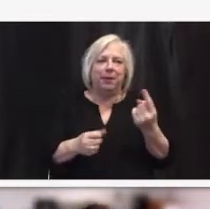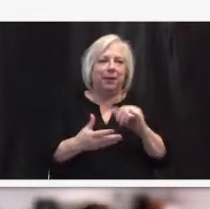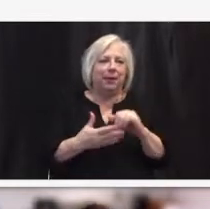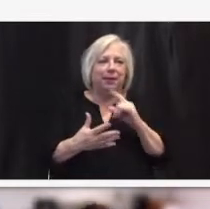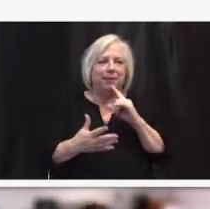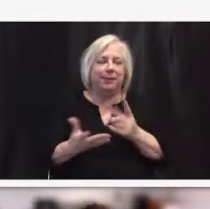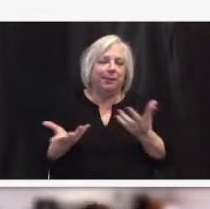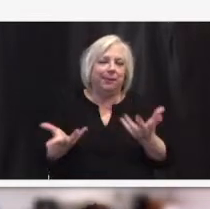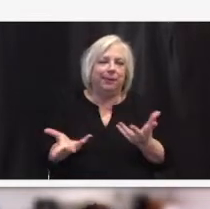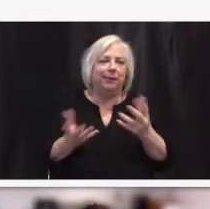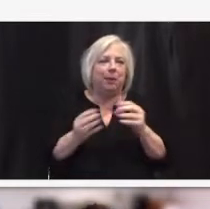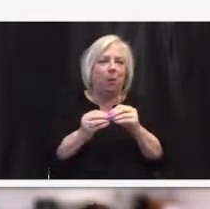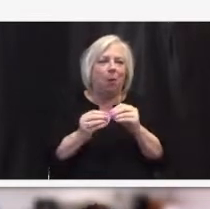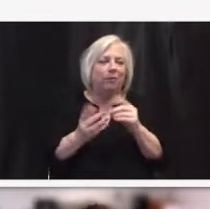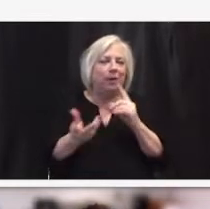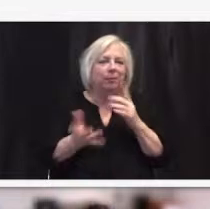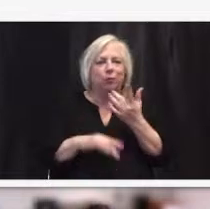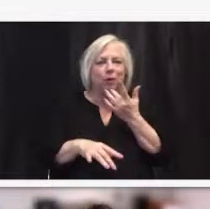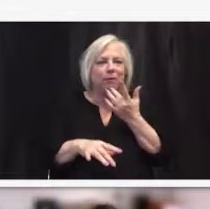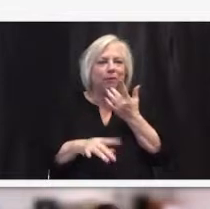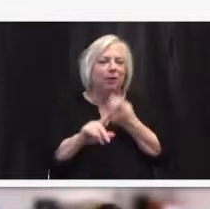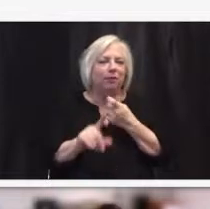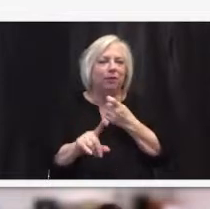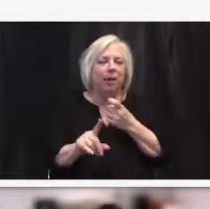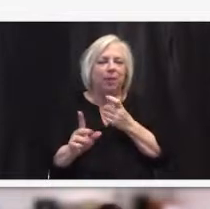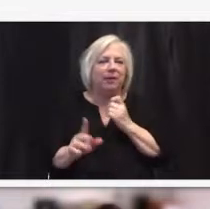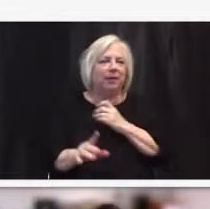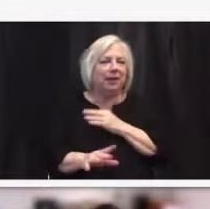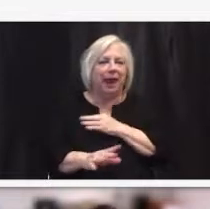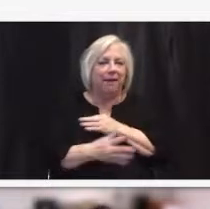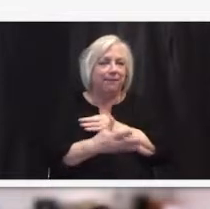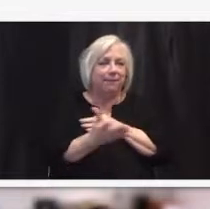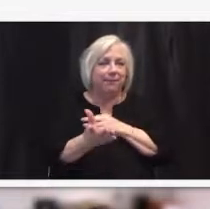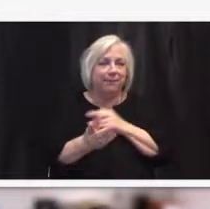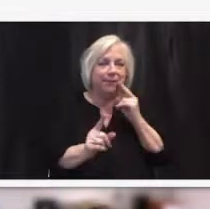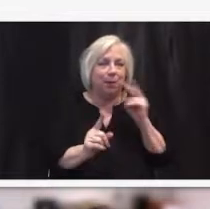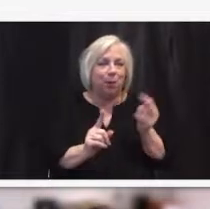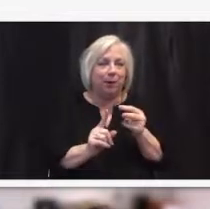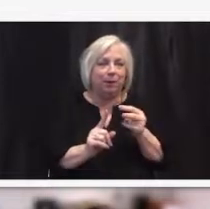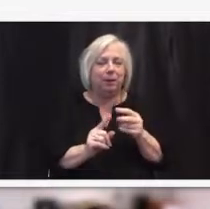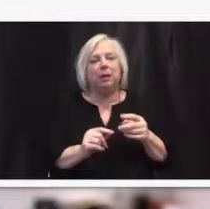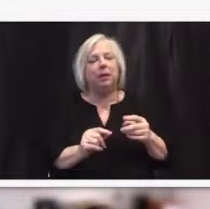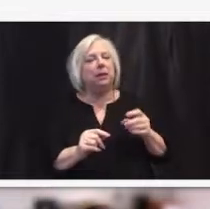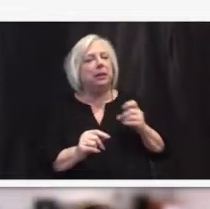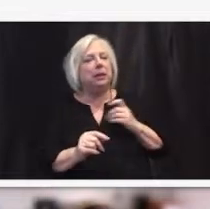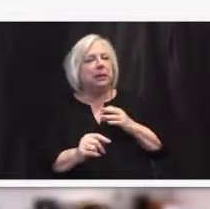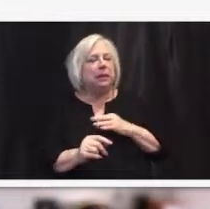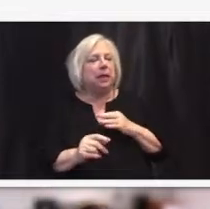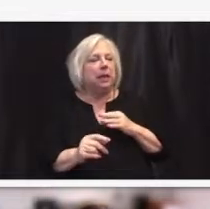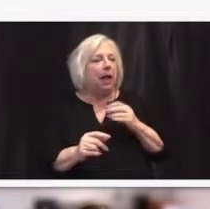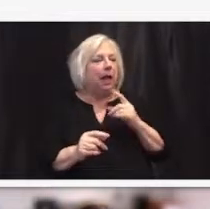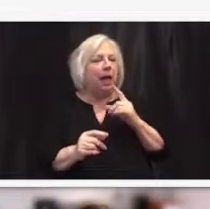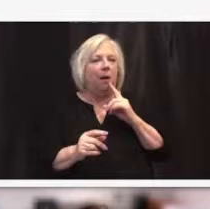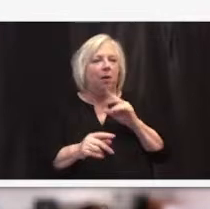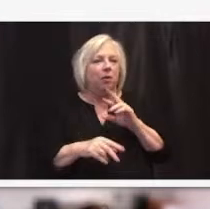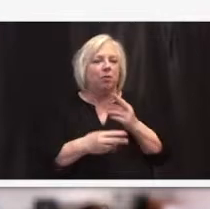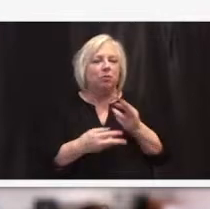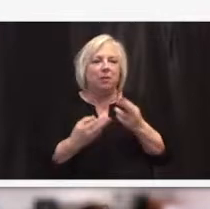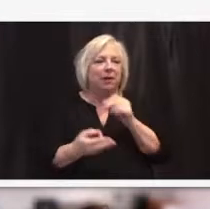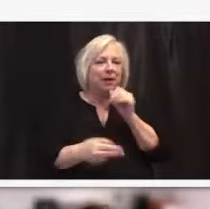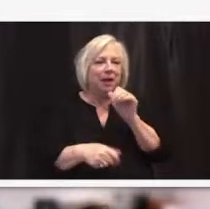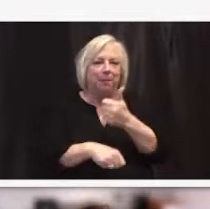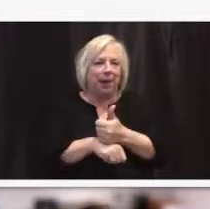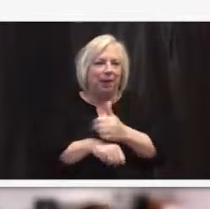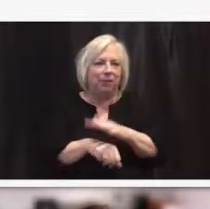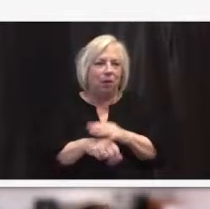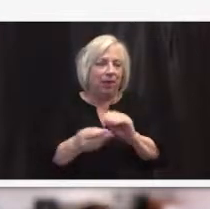is more of a preference from the staff? No, I mean, our recommendation is not based on